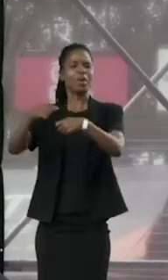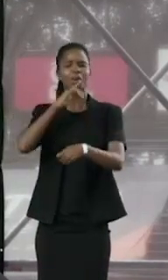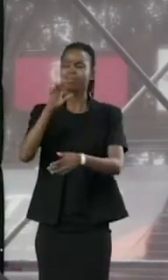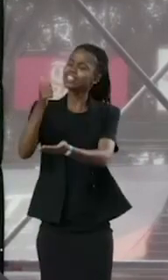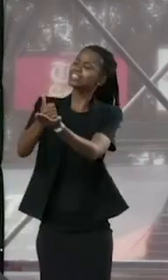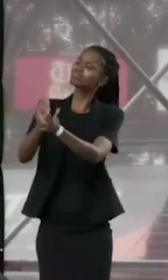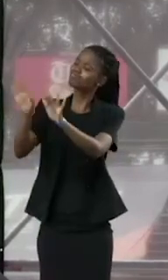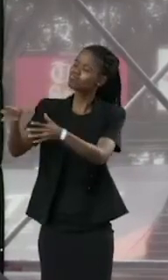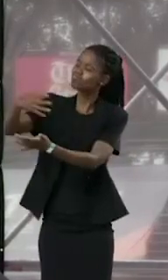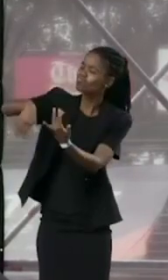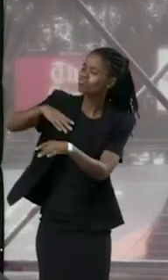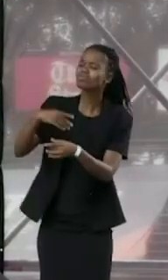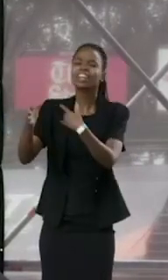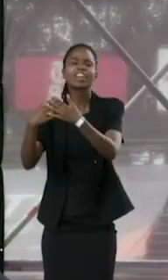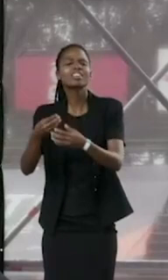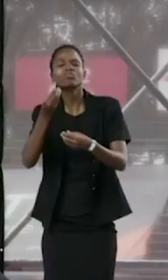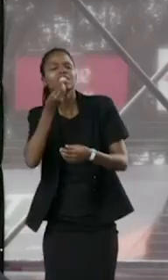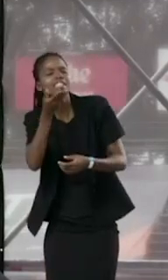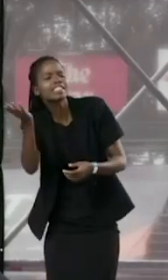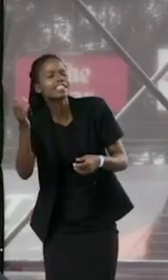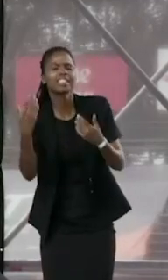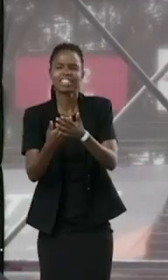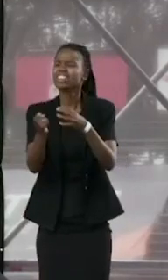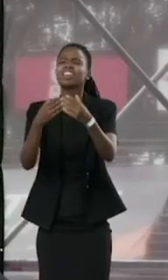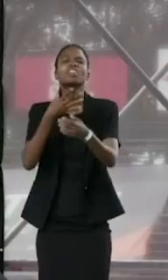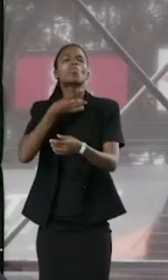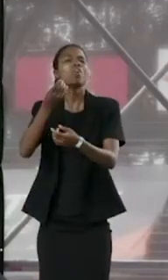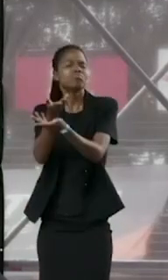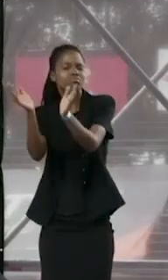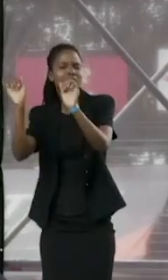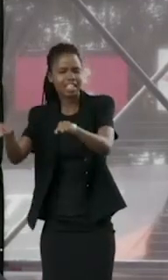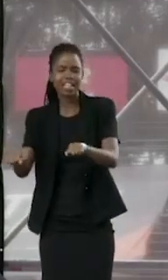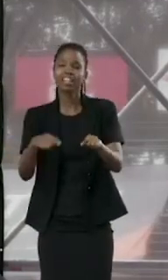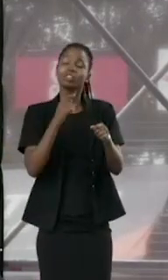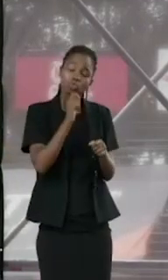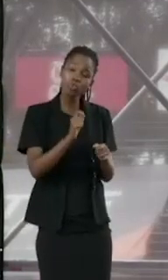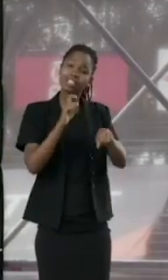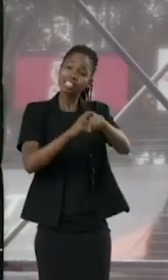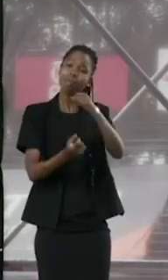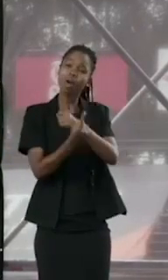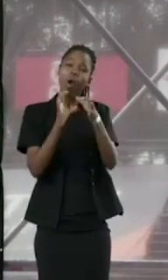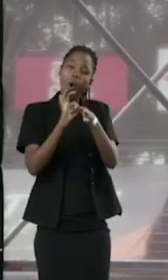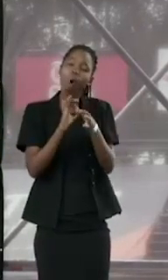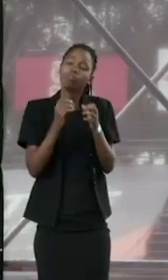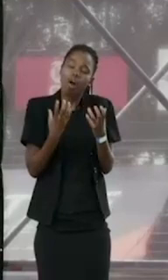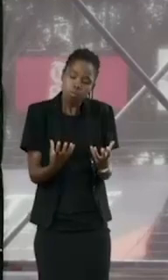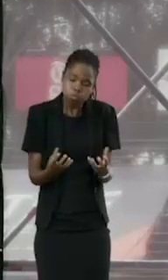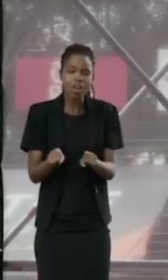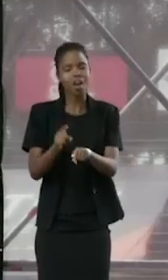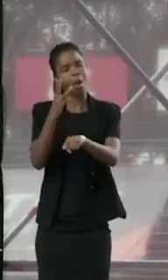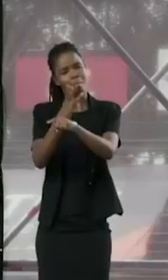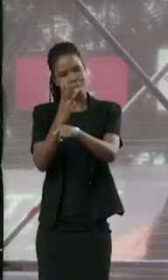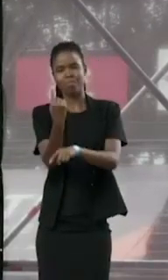sit around. You can have anything. You can have food. You can have everything. And at that time at home, things were really tough. I mean, my mom was the only one